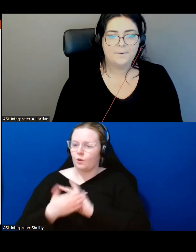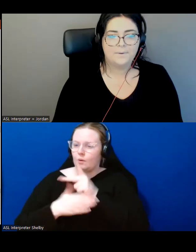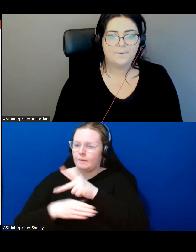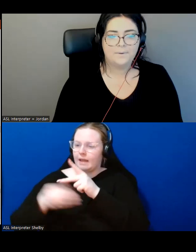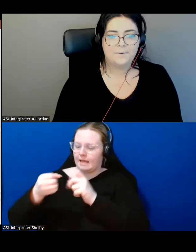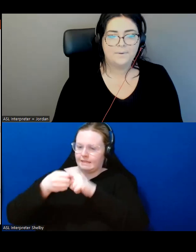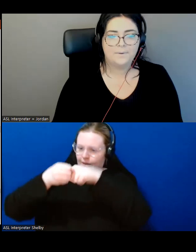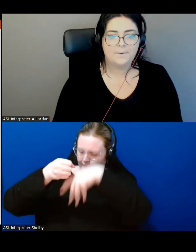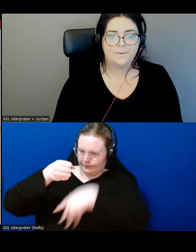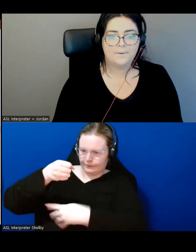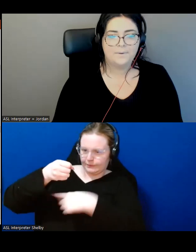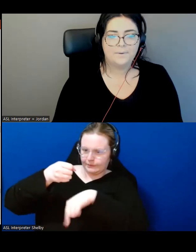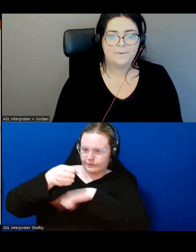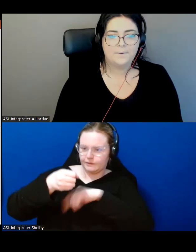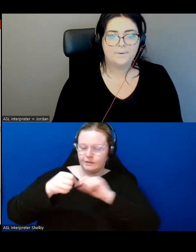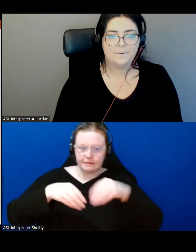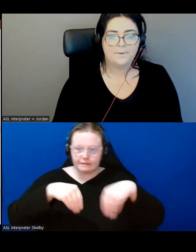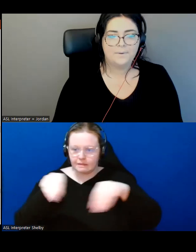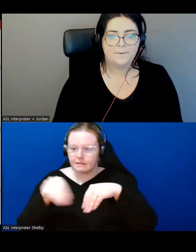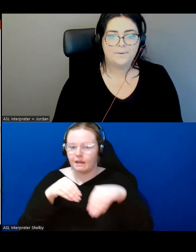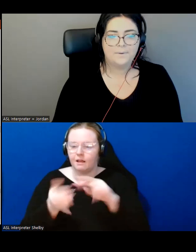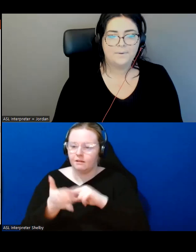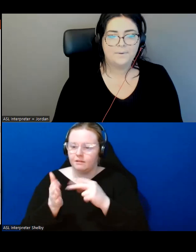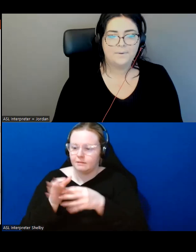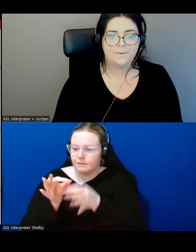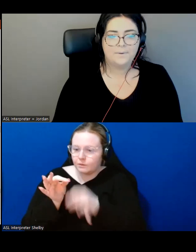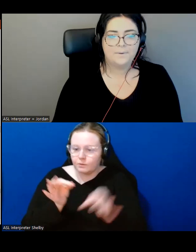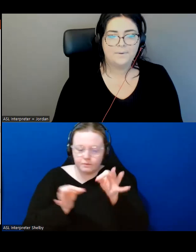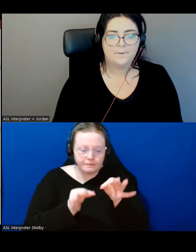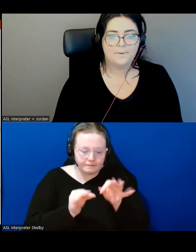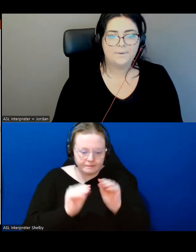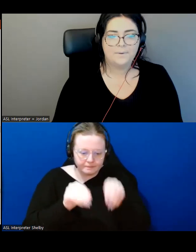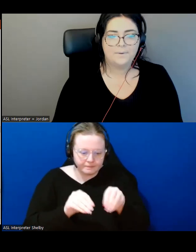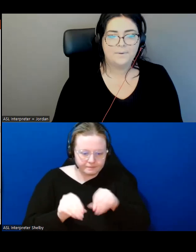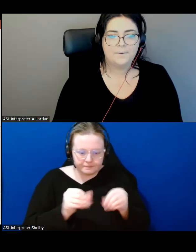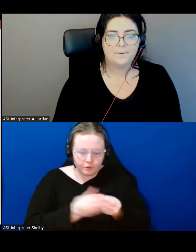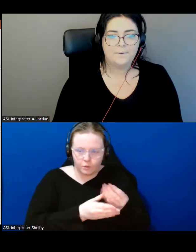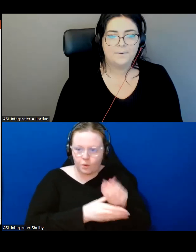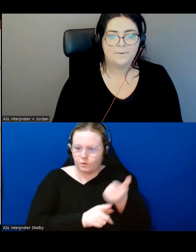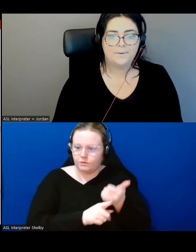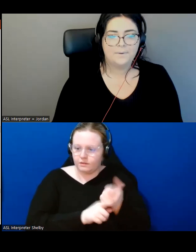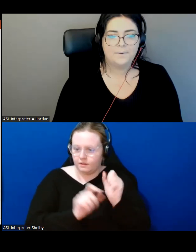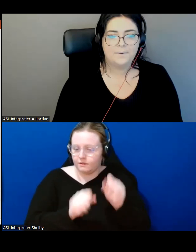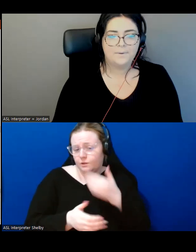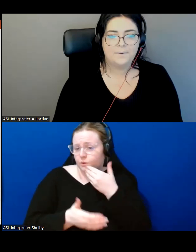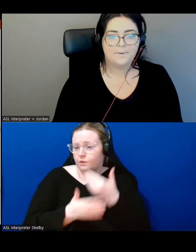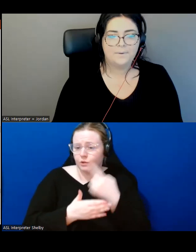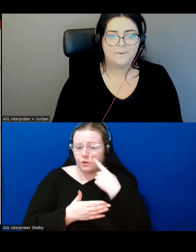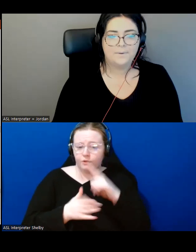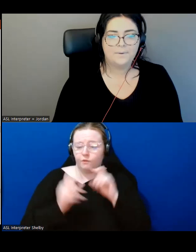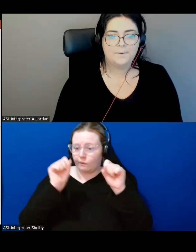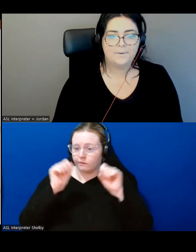for community gardens. It's a great way to stay in shape, to socialize with the people that go